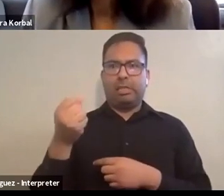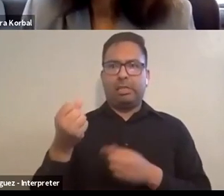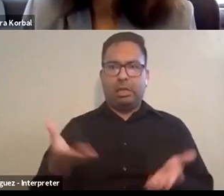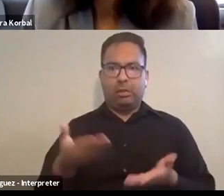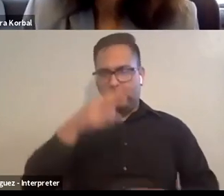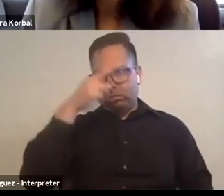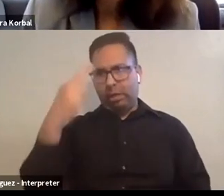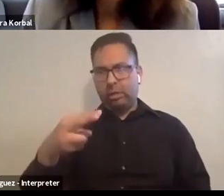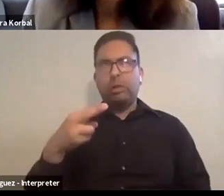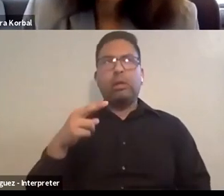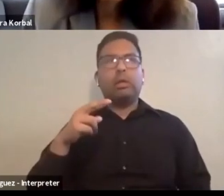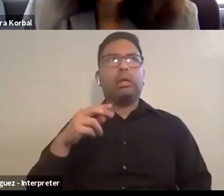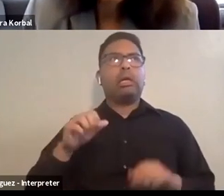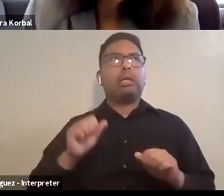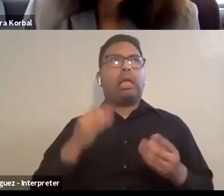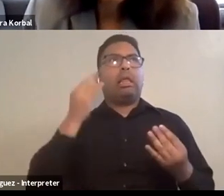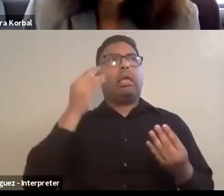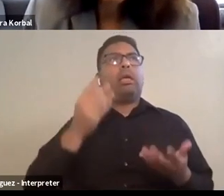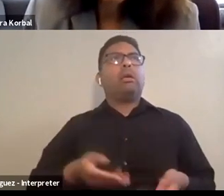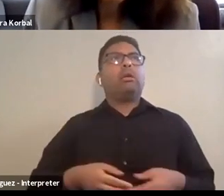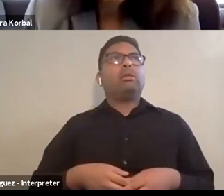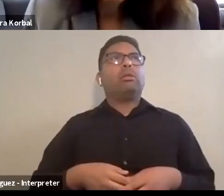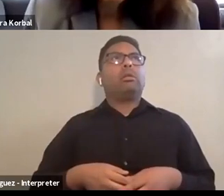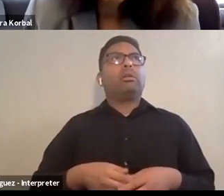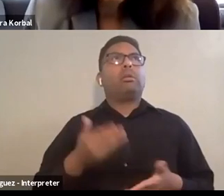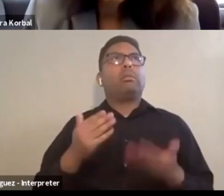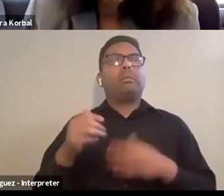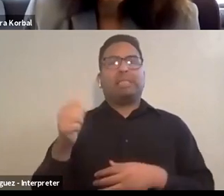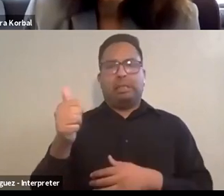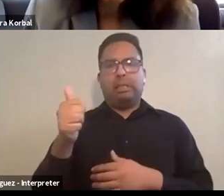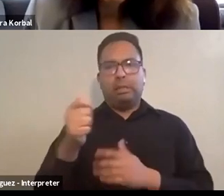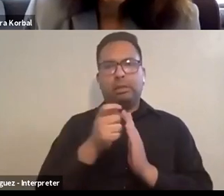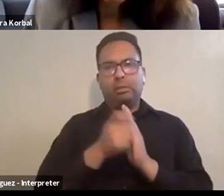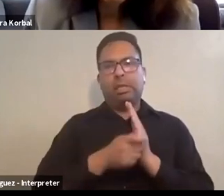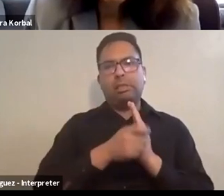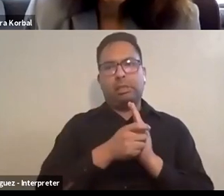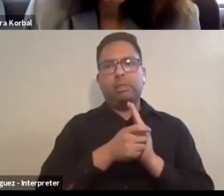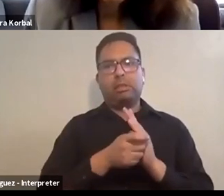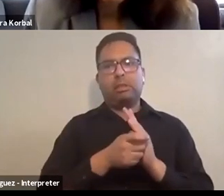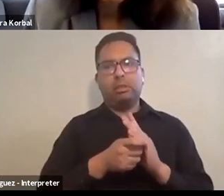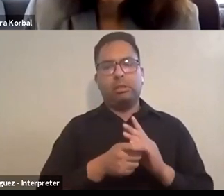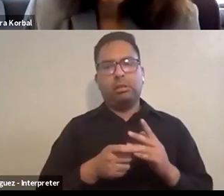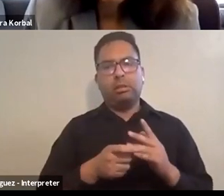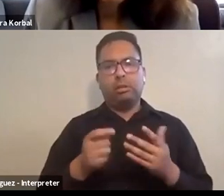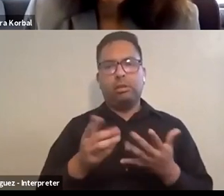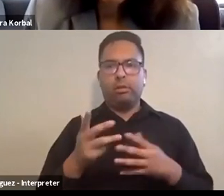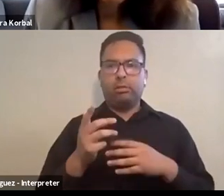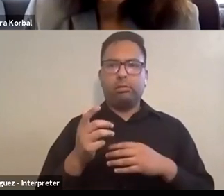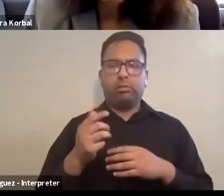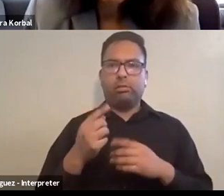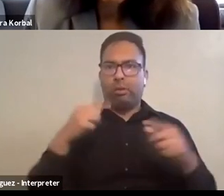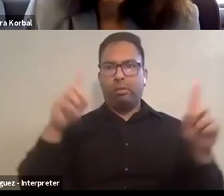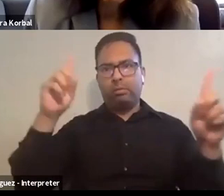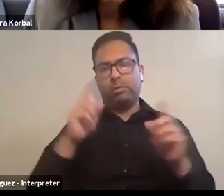of maybe Femme magazine, that was a feminist magazine during